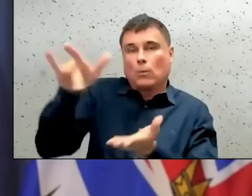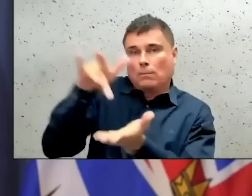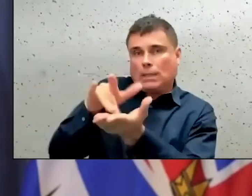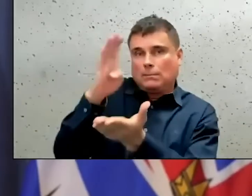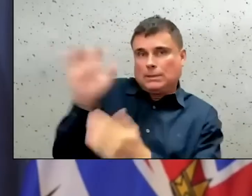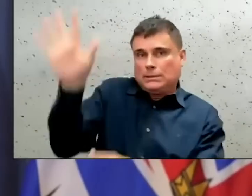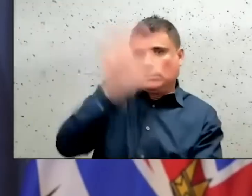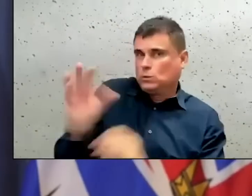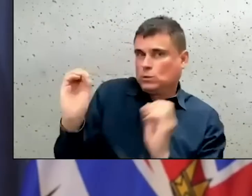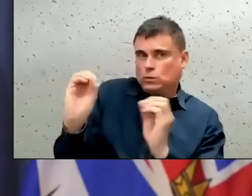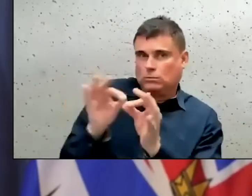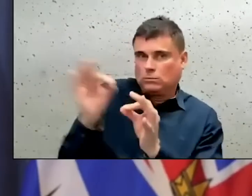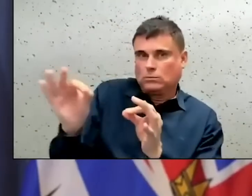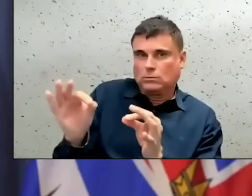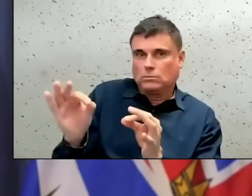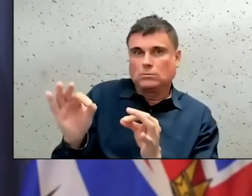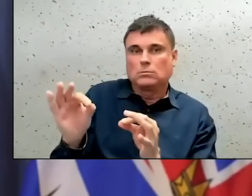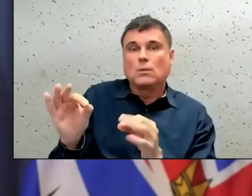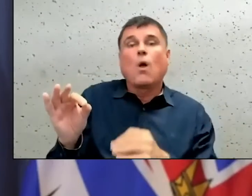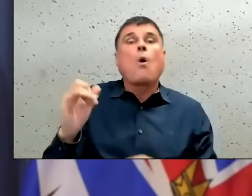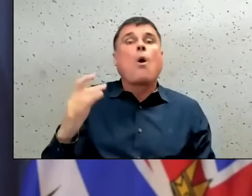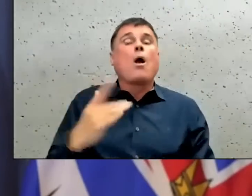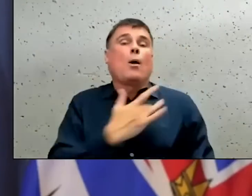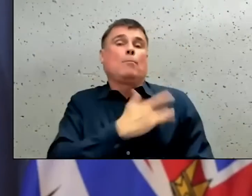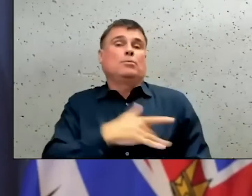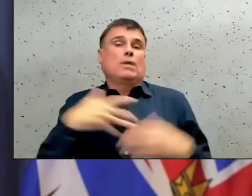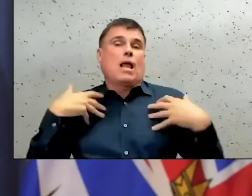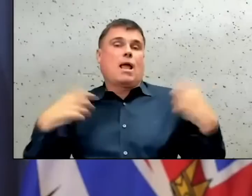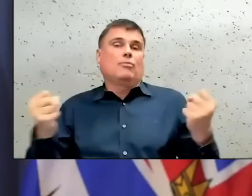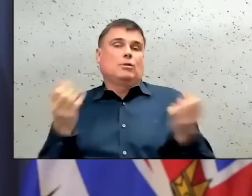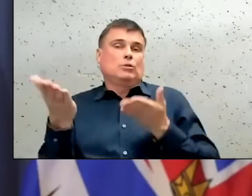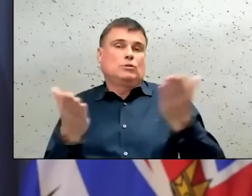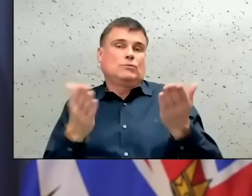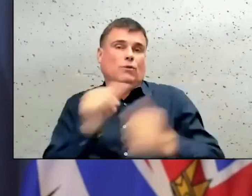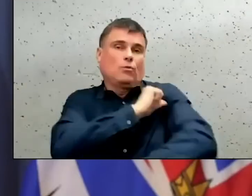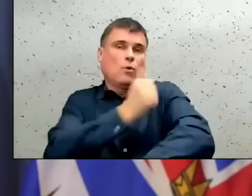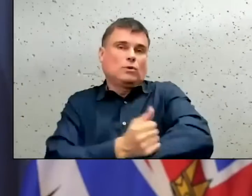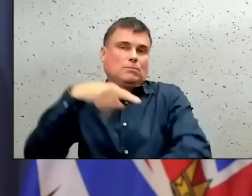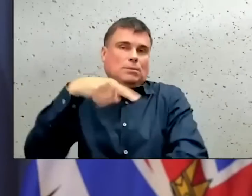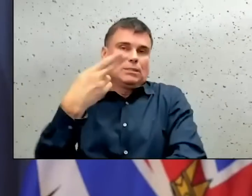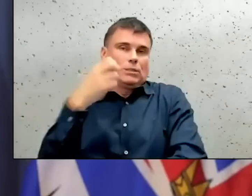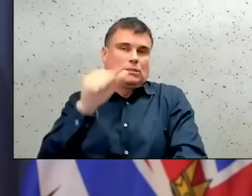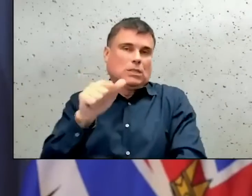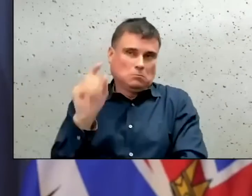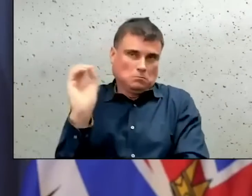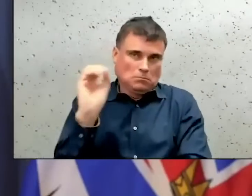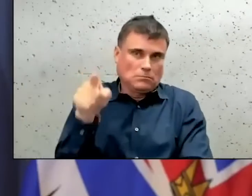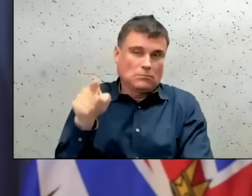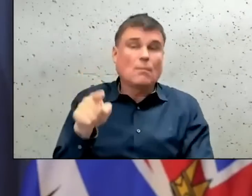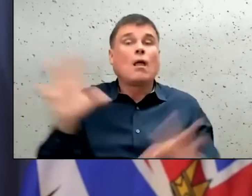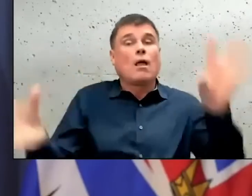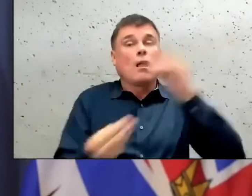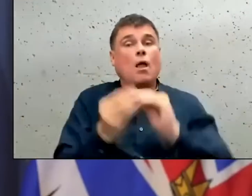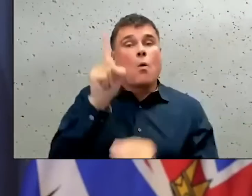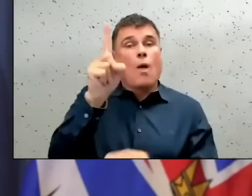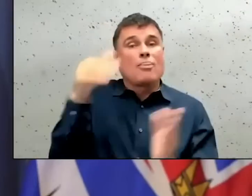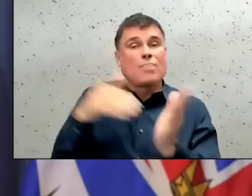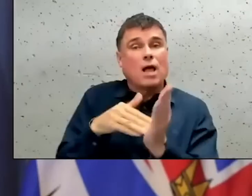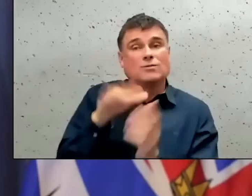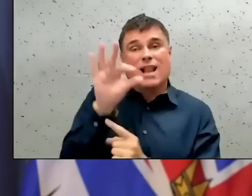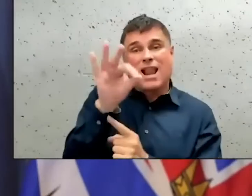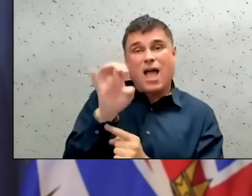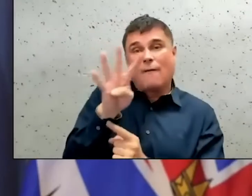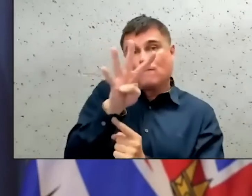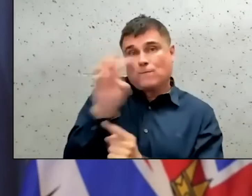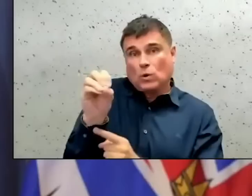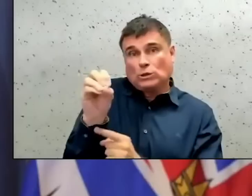Authority. From September 5th to October 16th, there have been 1,940 surgical postponements over